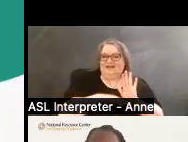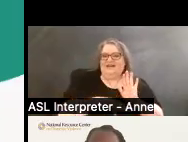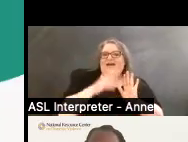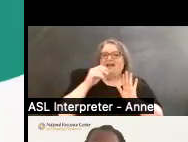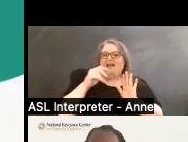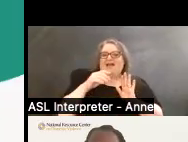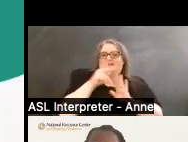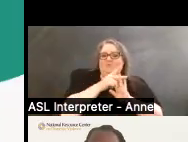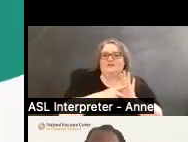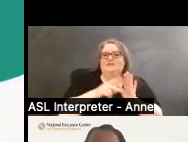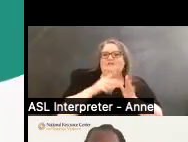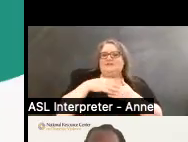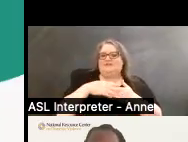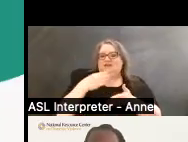funding.